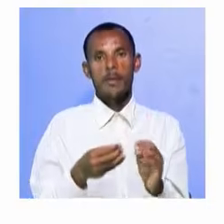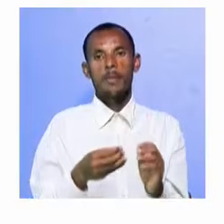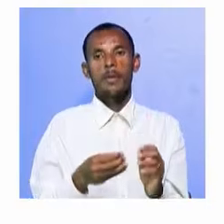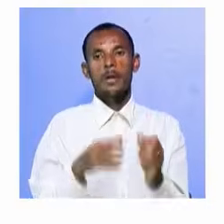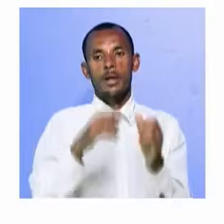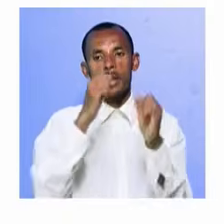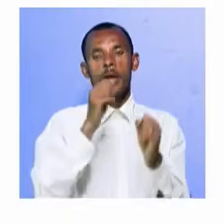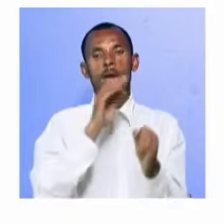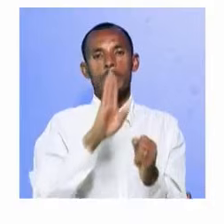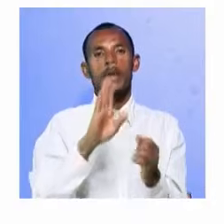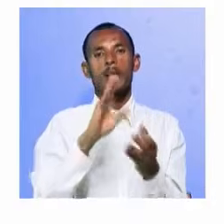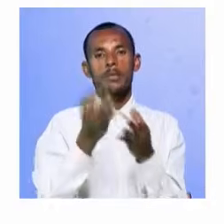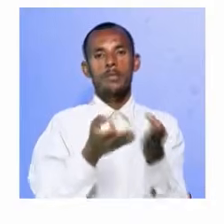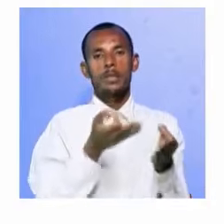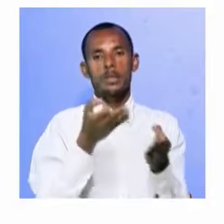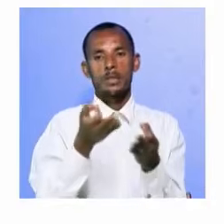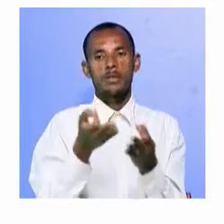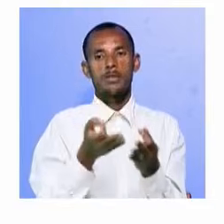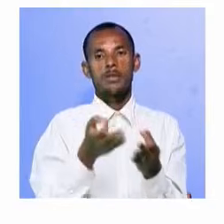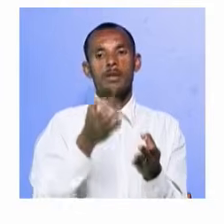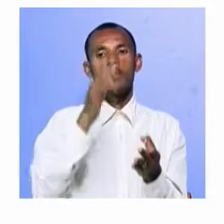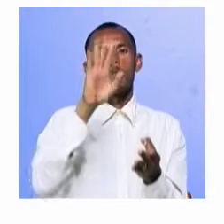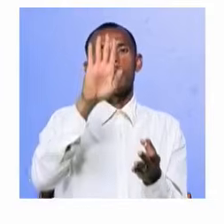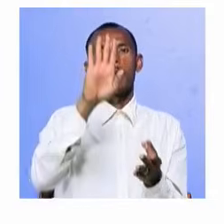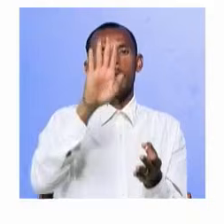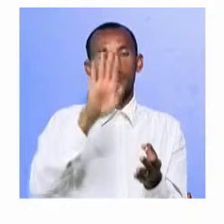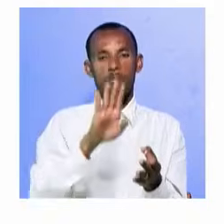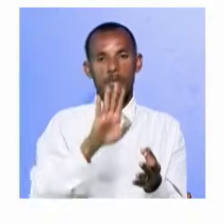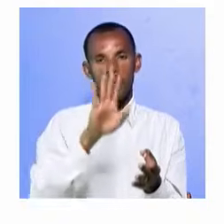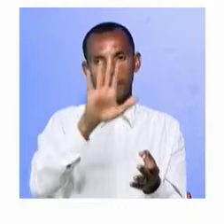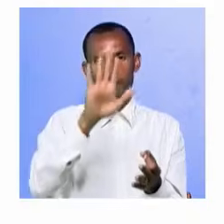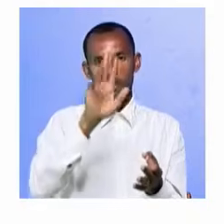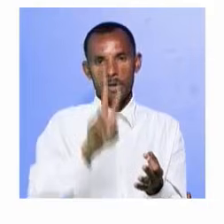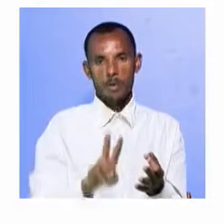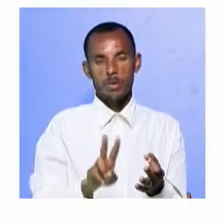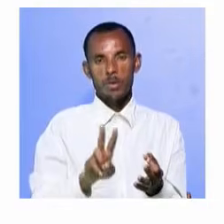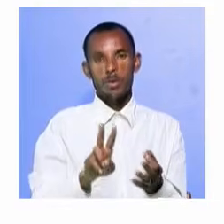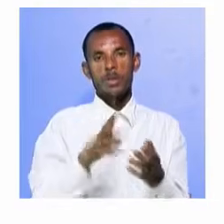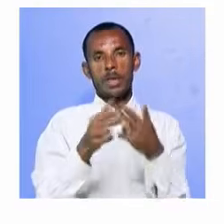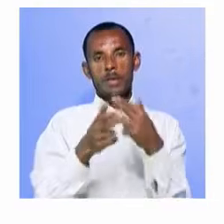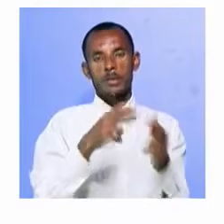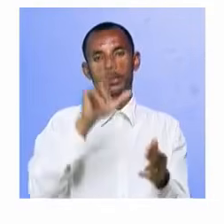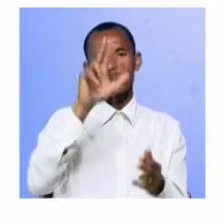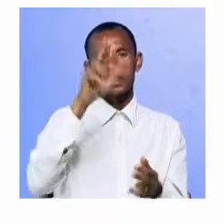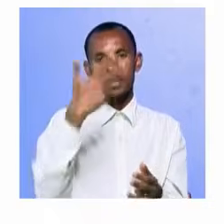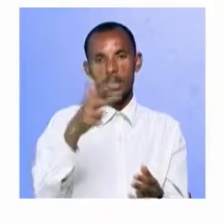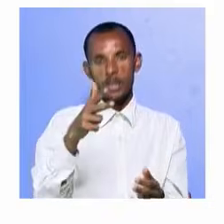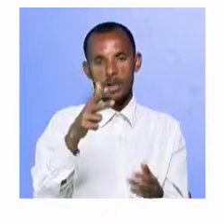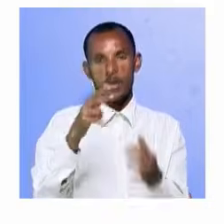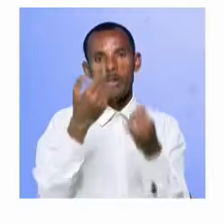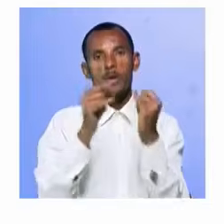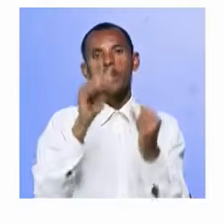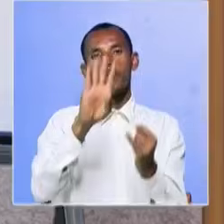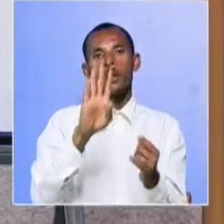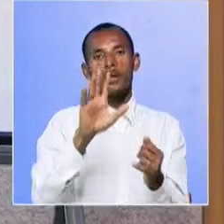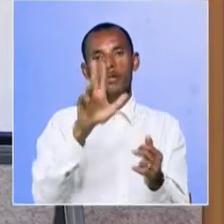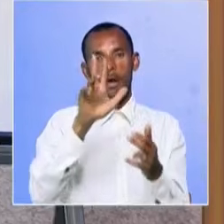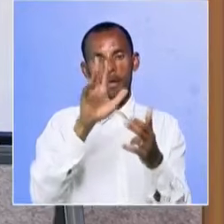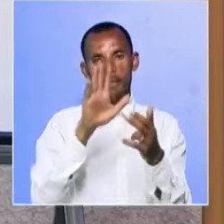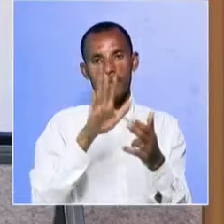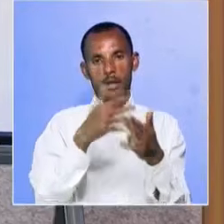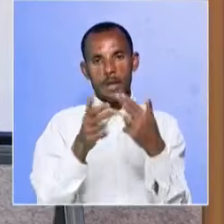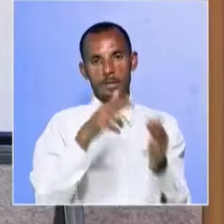can be expressed as 5 over 2 times 13 over 4, and 5 times